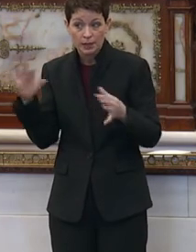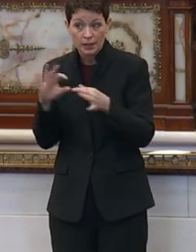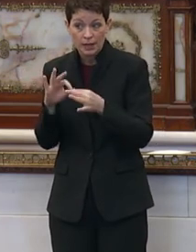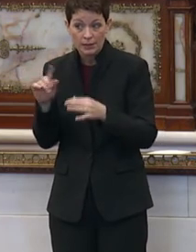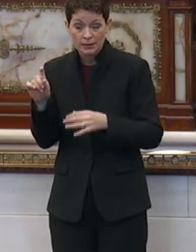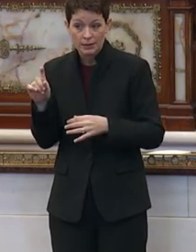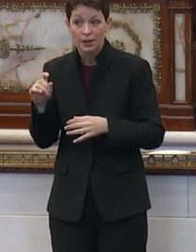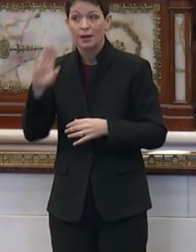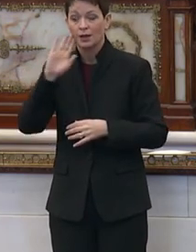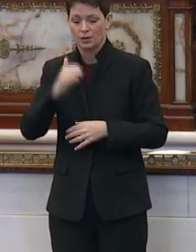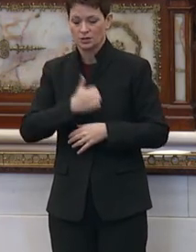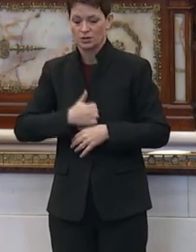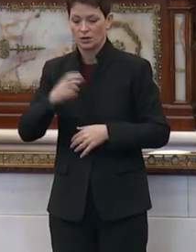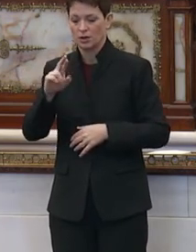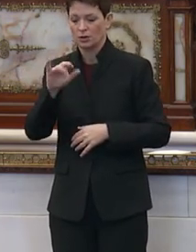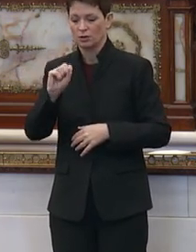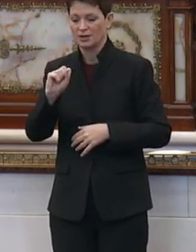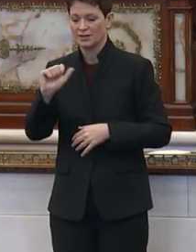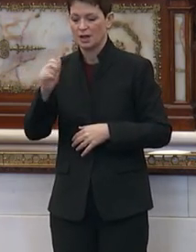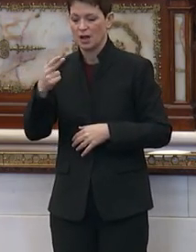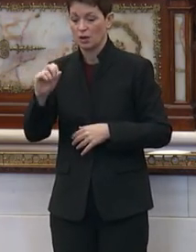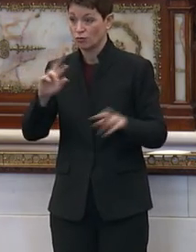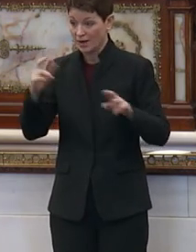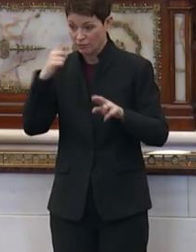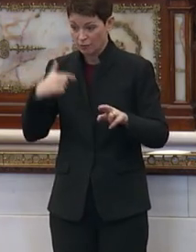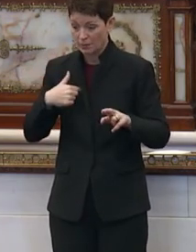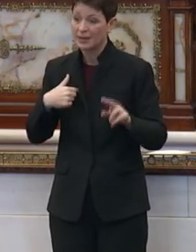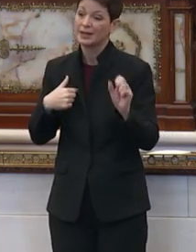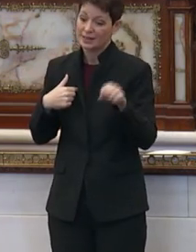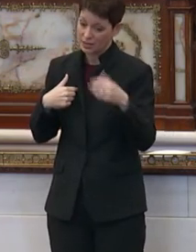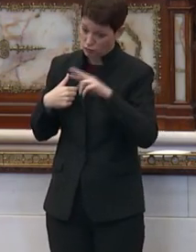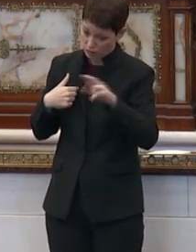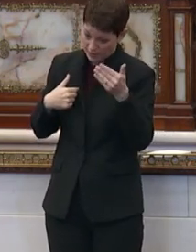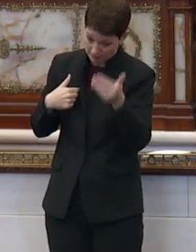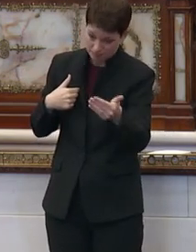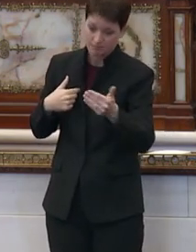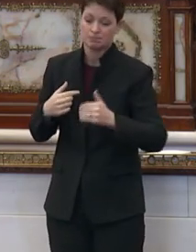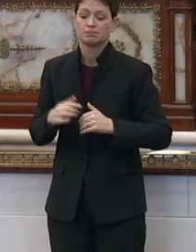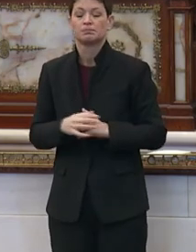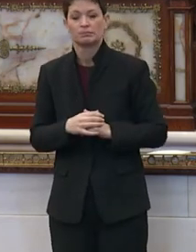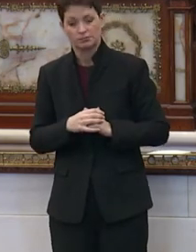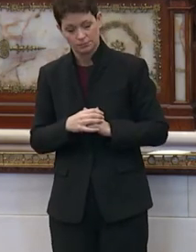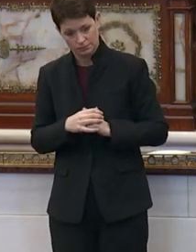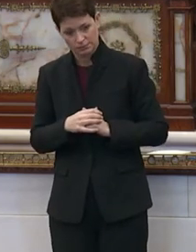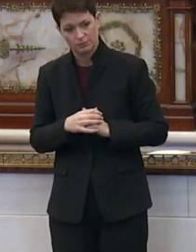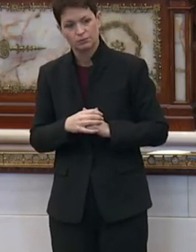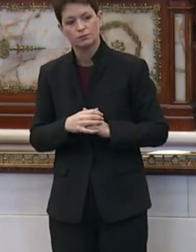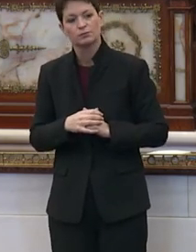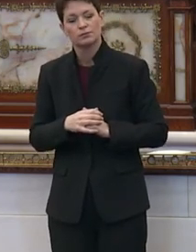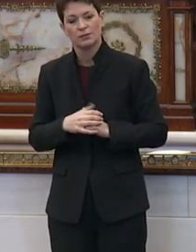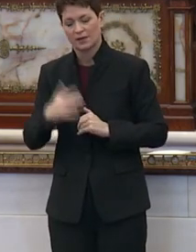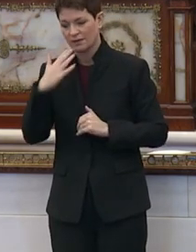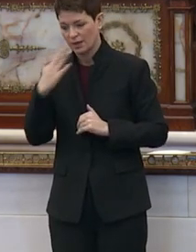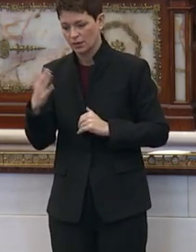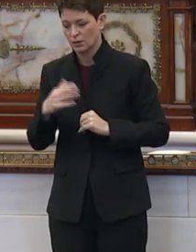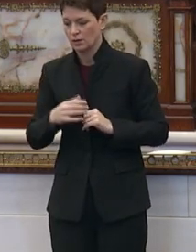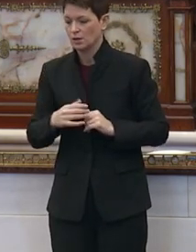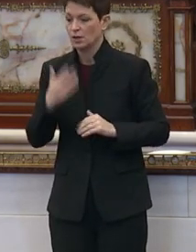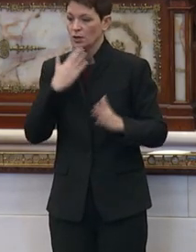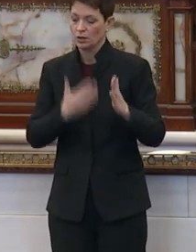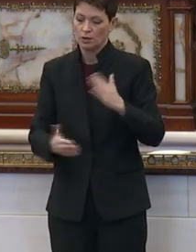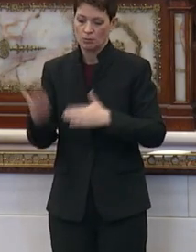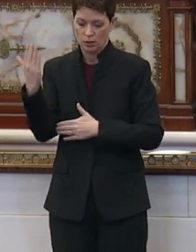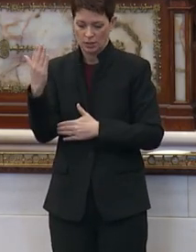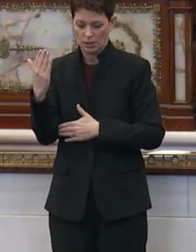Connected. Hello, sorry, this is Chris Aho. Are you waiting for me? We have you, yes. Please proceed. Thank you. Thank you. Okay. Good